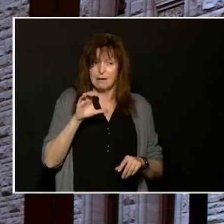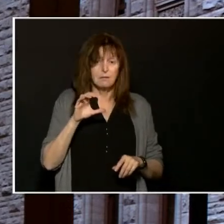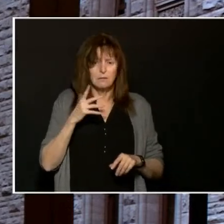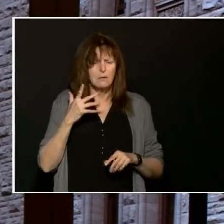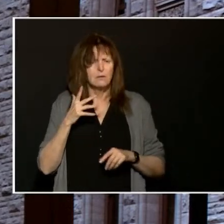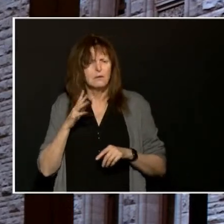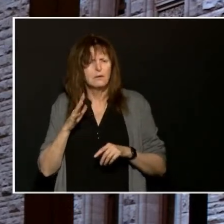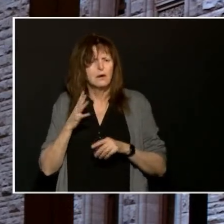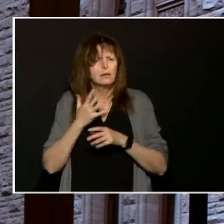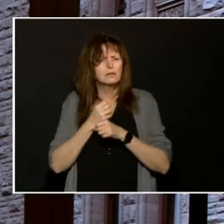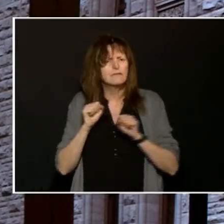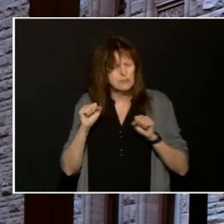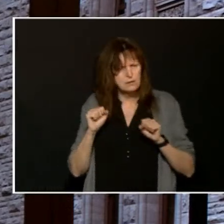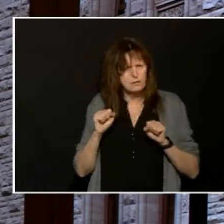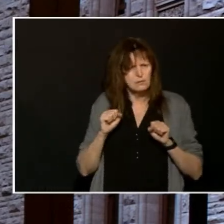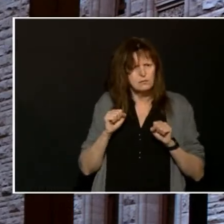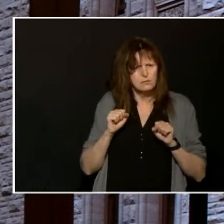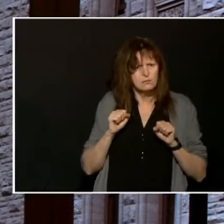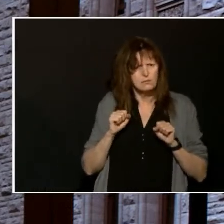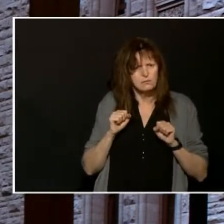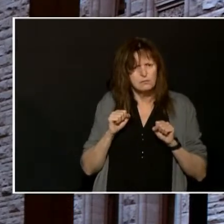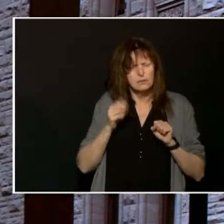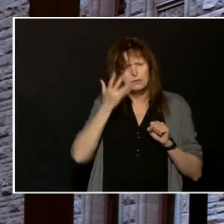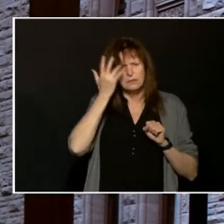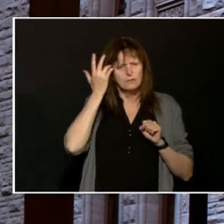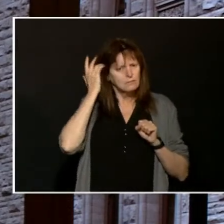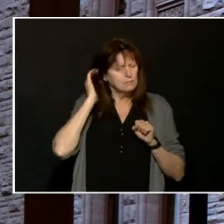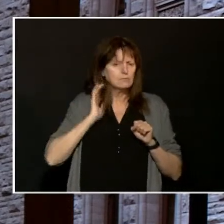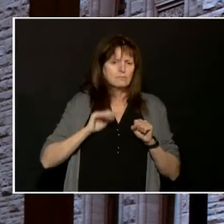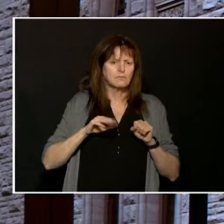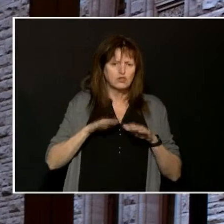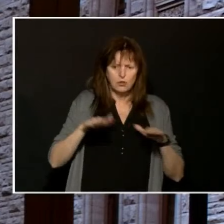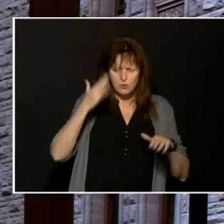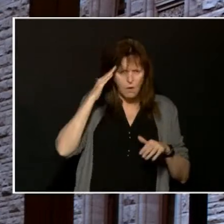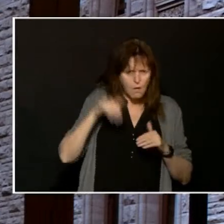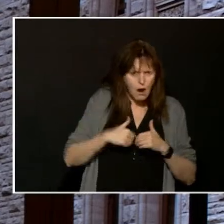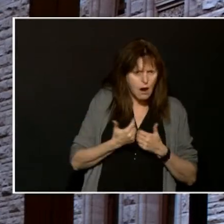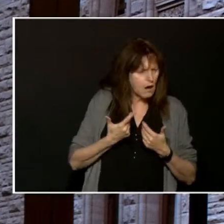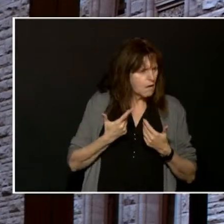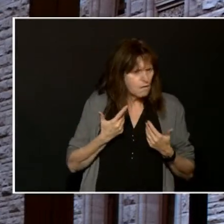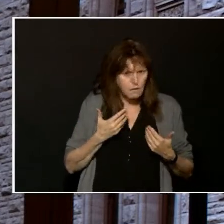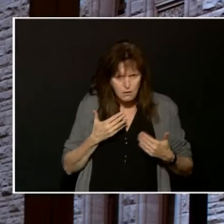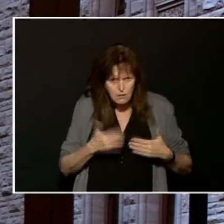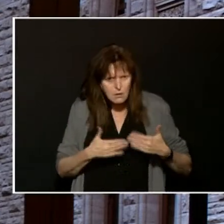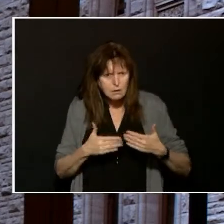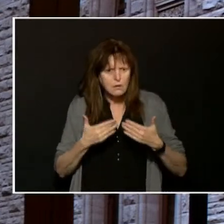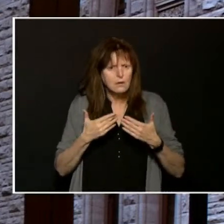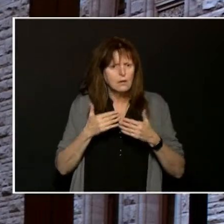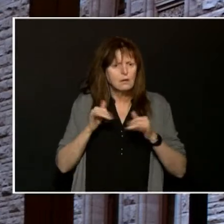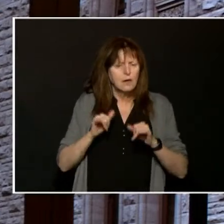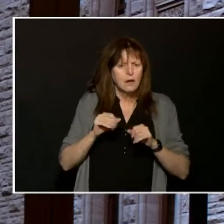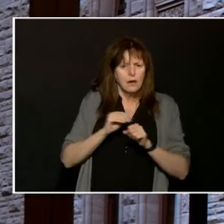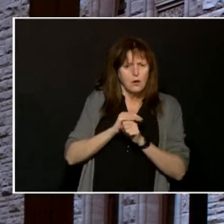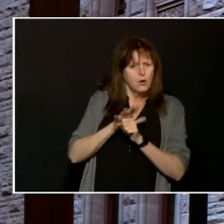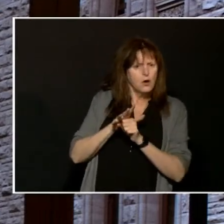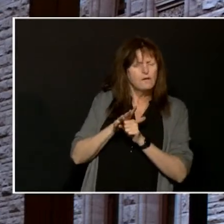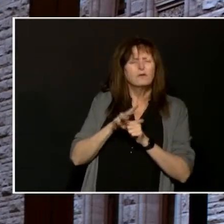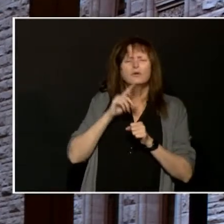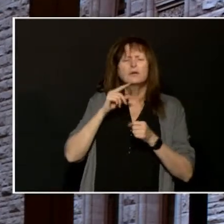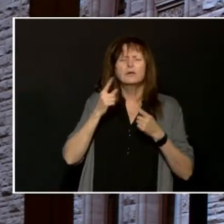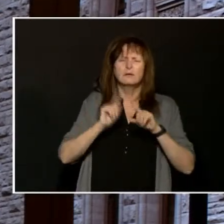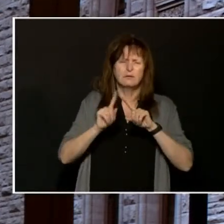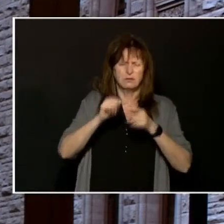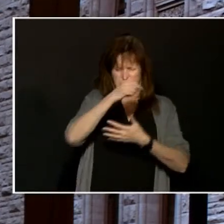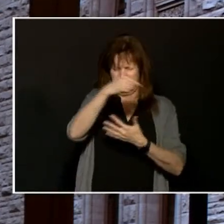children from COVID-19, as well as, of course, their mental health in that. So there's a number of factors that come together here. And